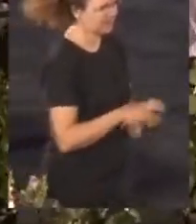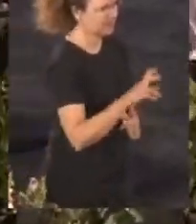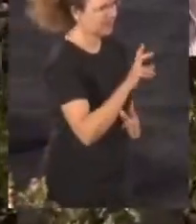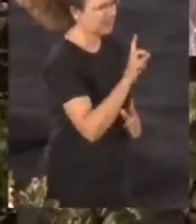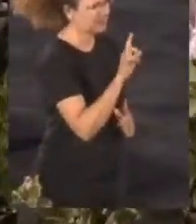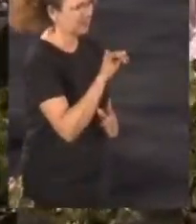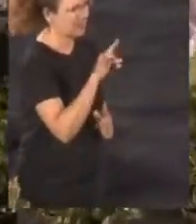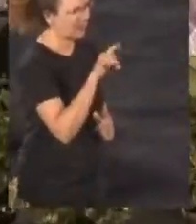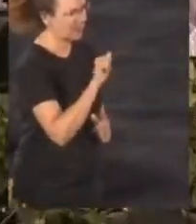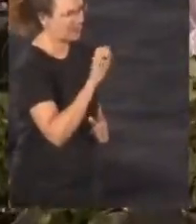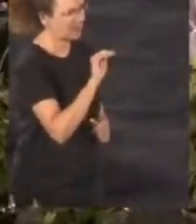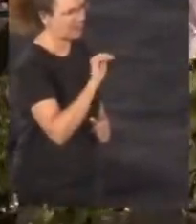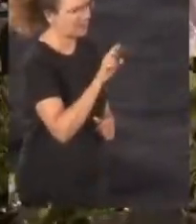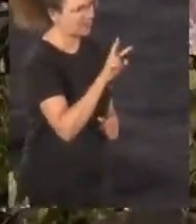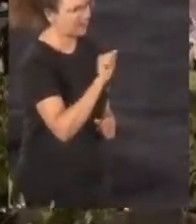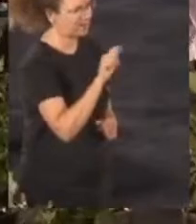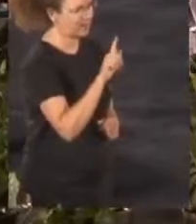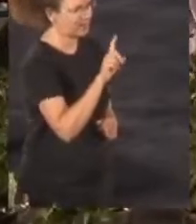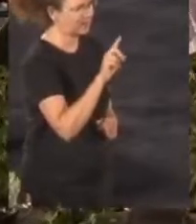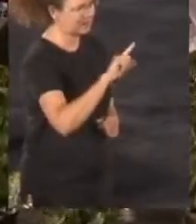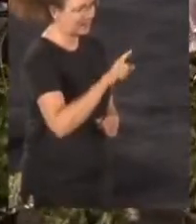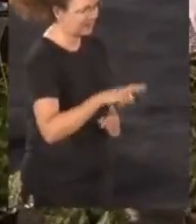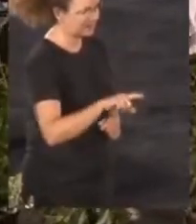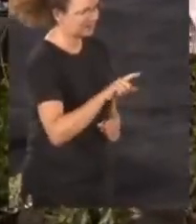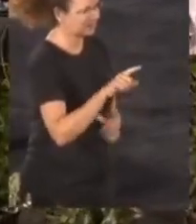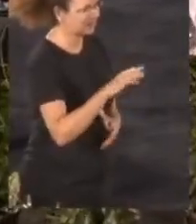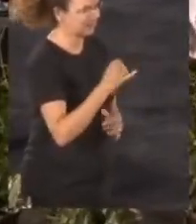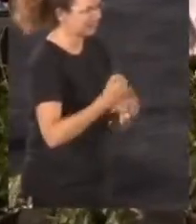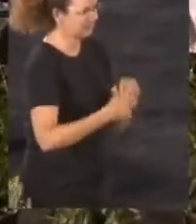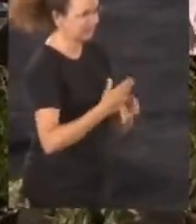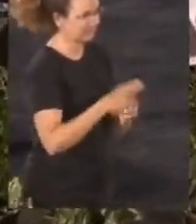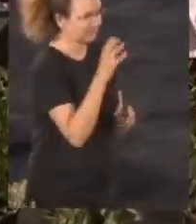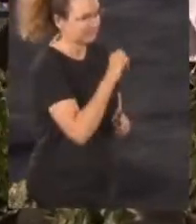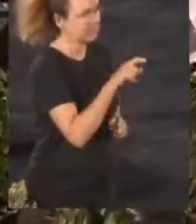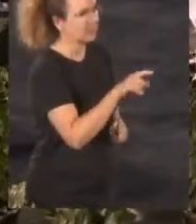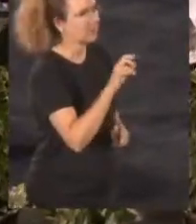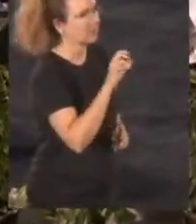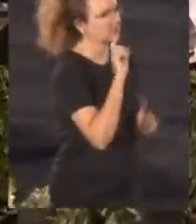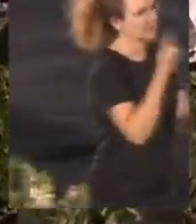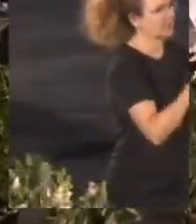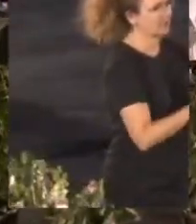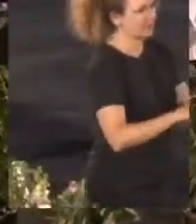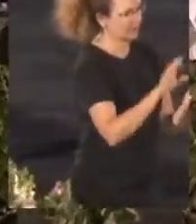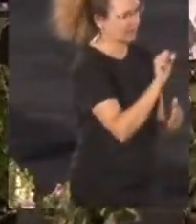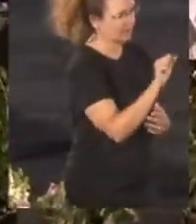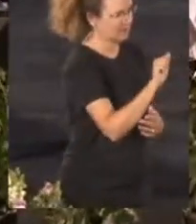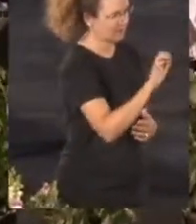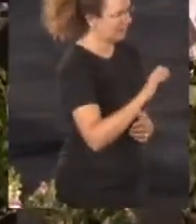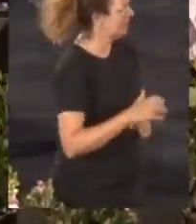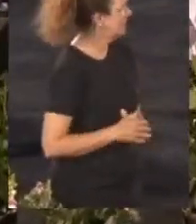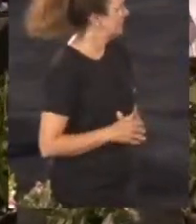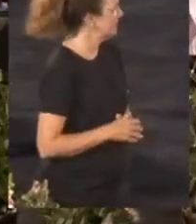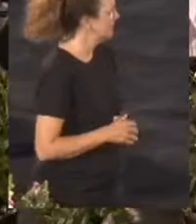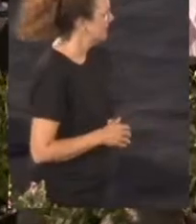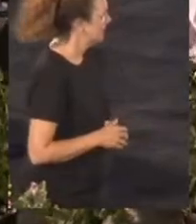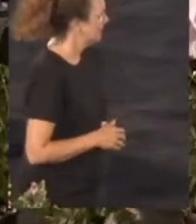Daira M. Valadez Beltran will be attending San Antonio College.